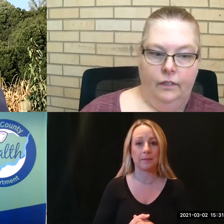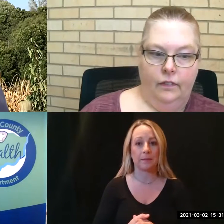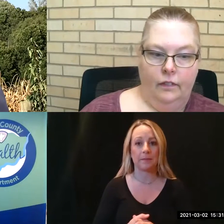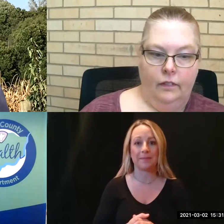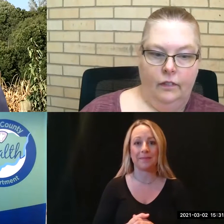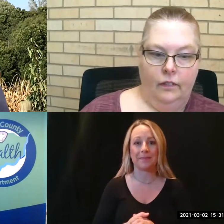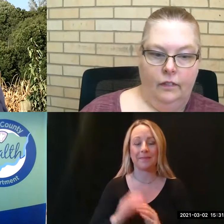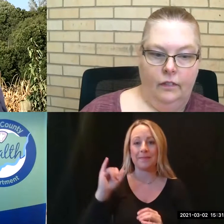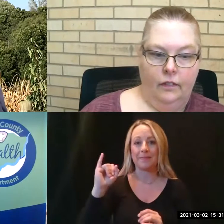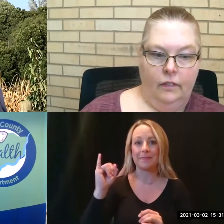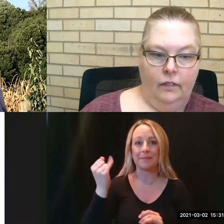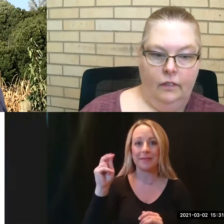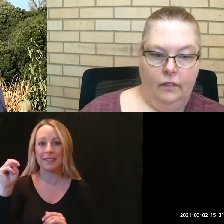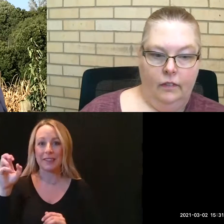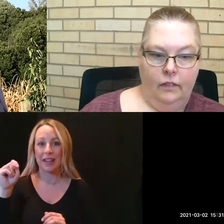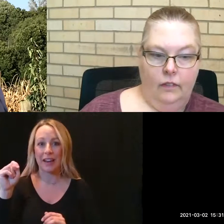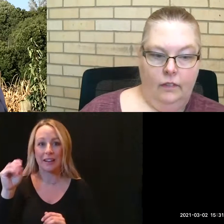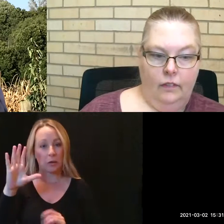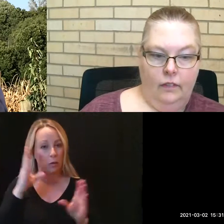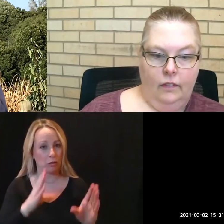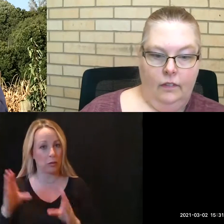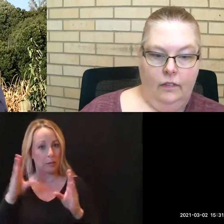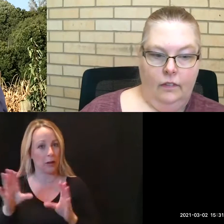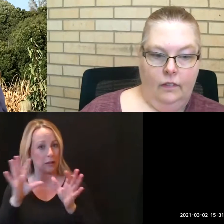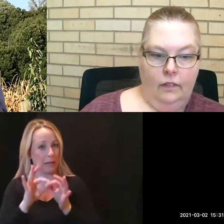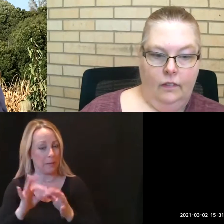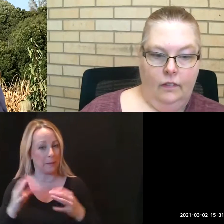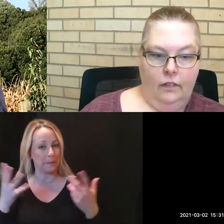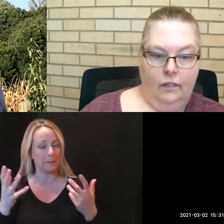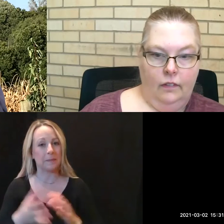Okay, Janet, we'll listen first for your prepared statements.